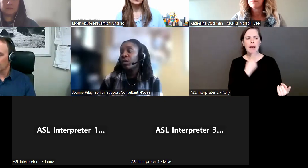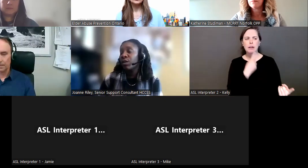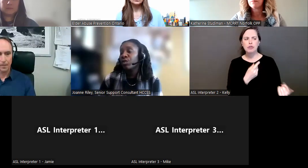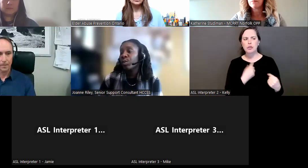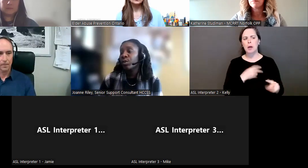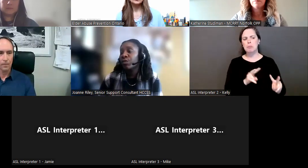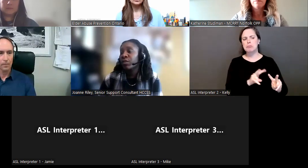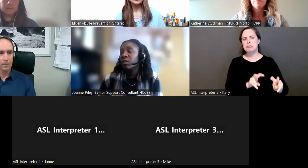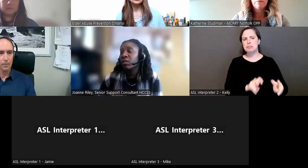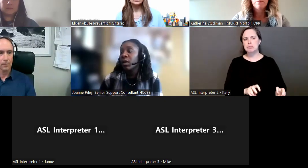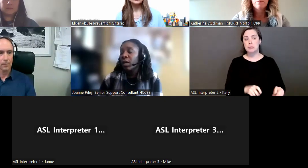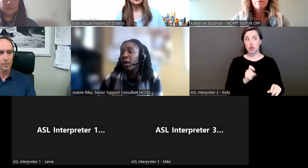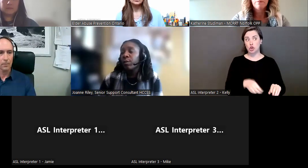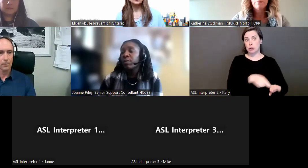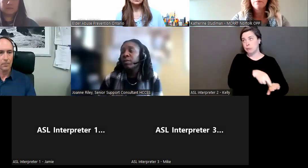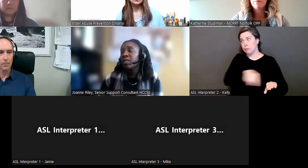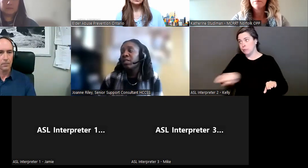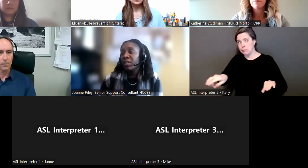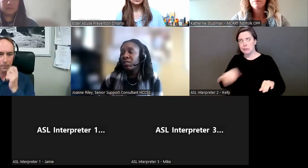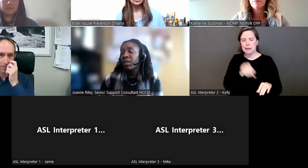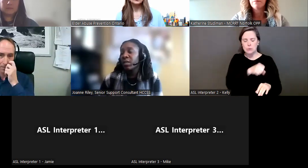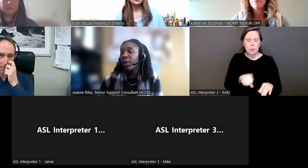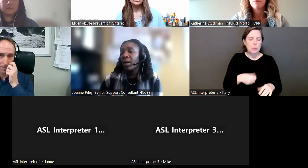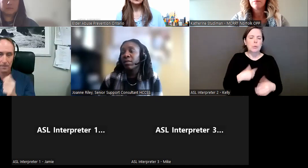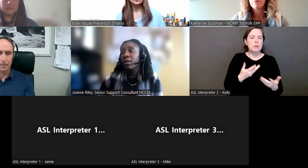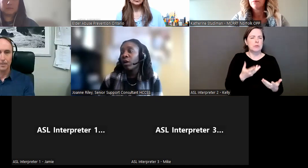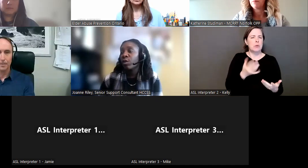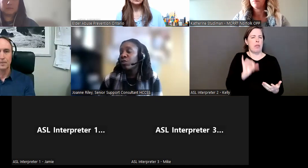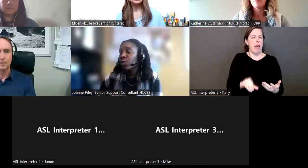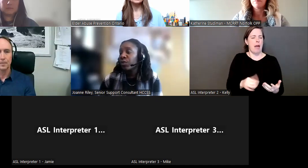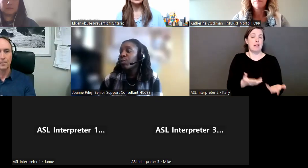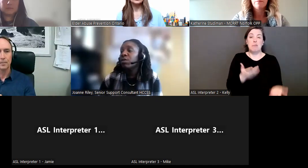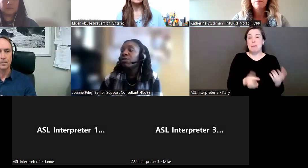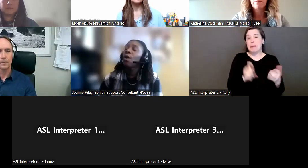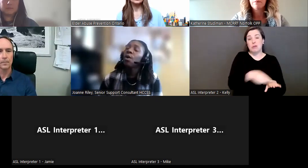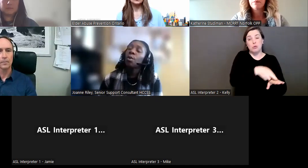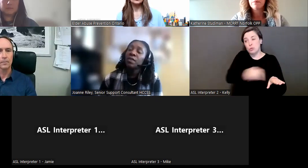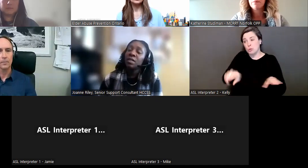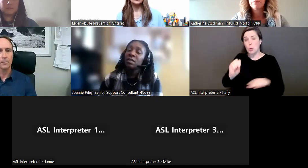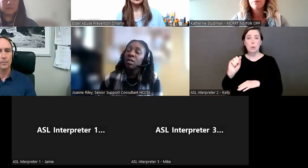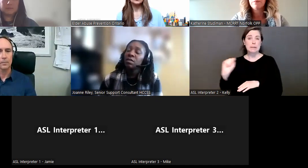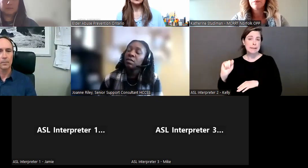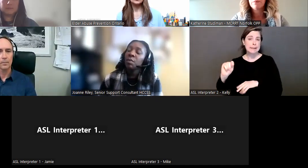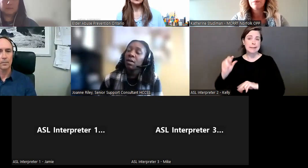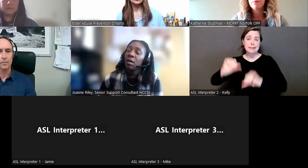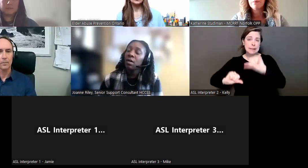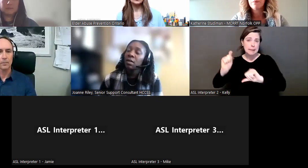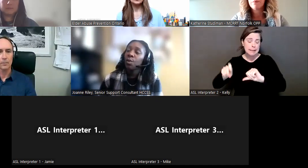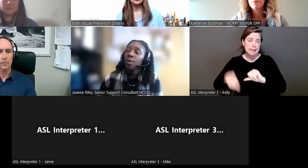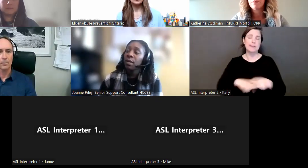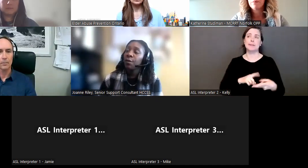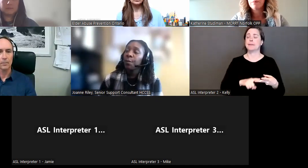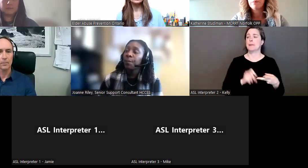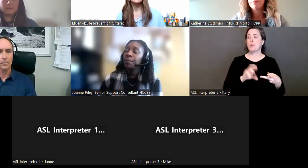and community care support services, to see if they need to be assessed by, say, an occupational therapist, or they need to be assessed by a